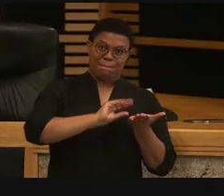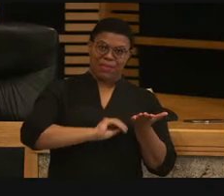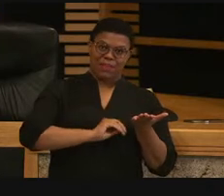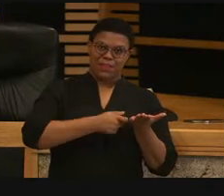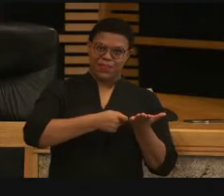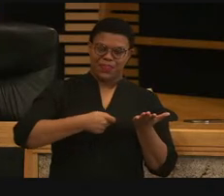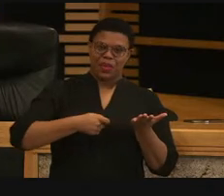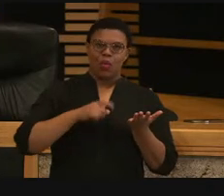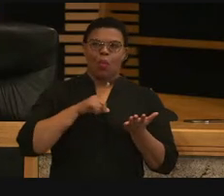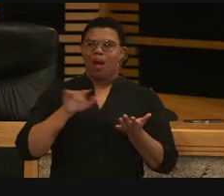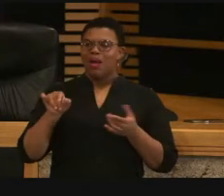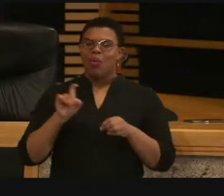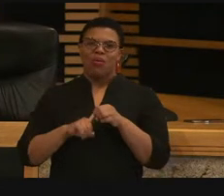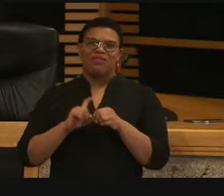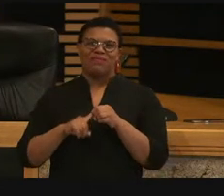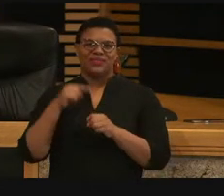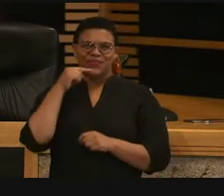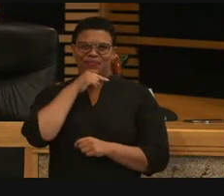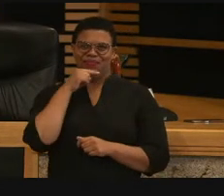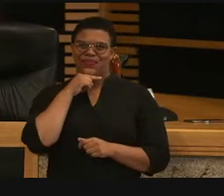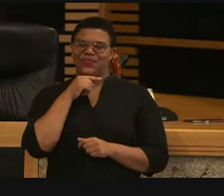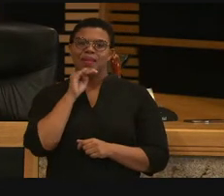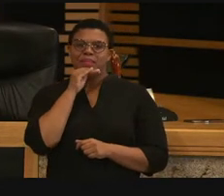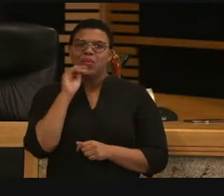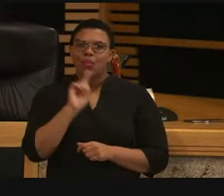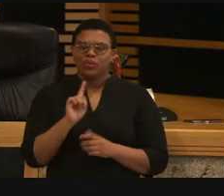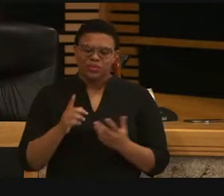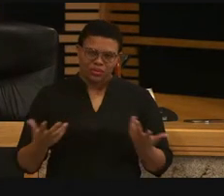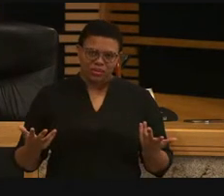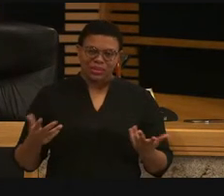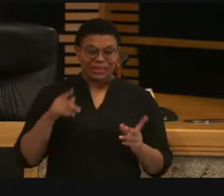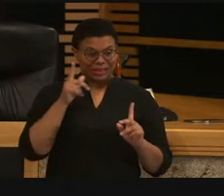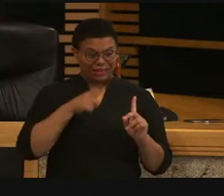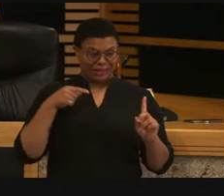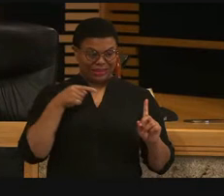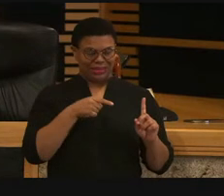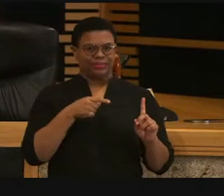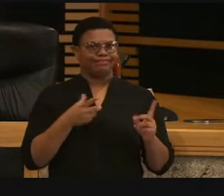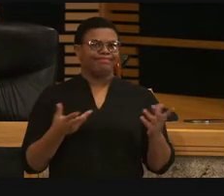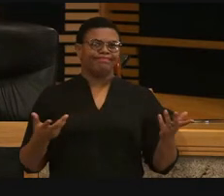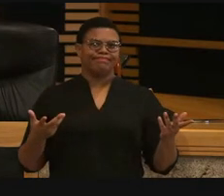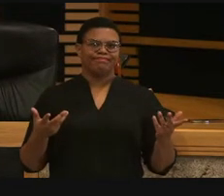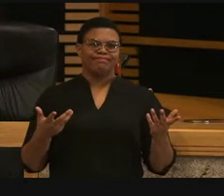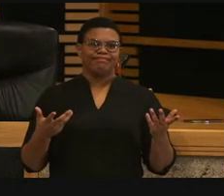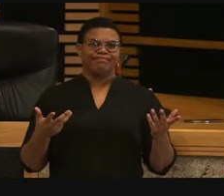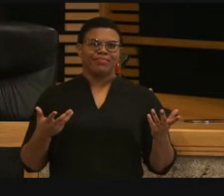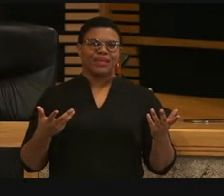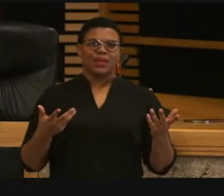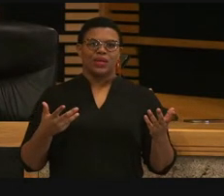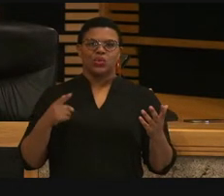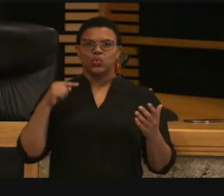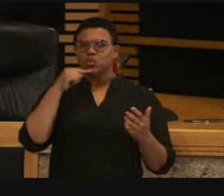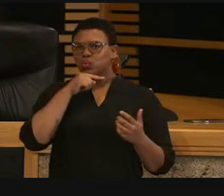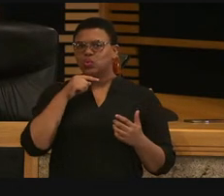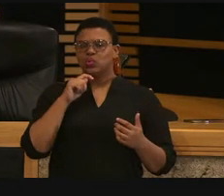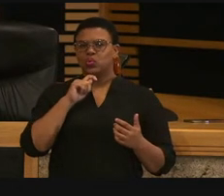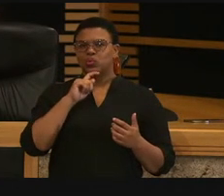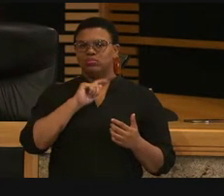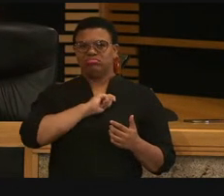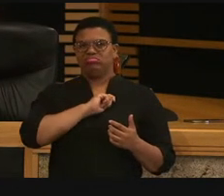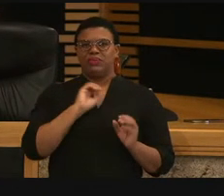fraudulent qualifications, it follows that Mr. Mimba was unjustifiable and risked true fraud, and the